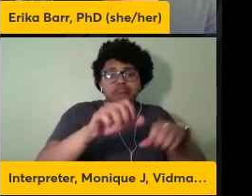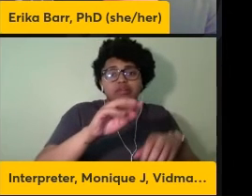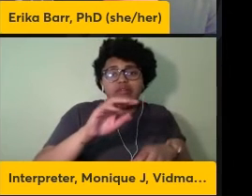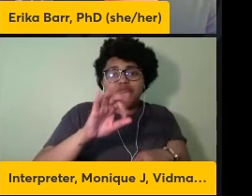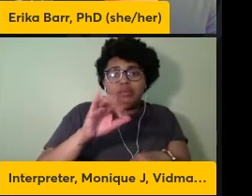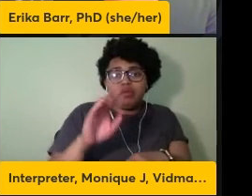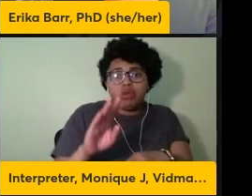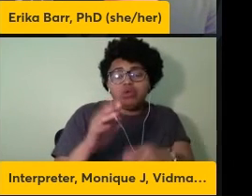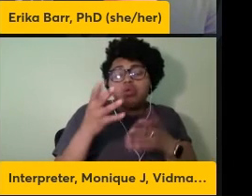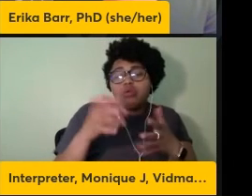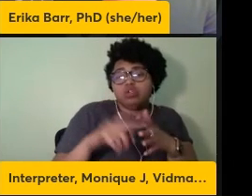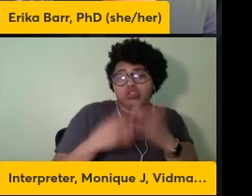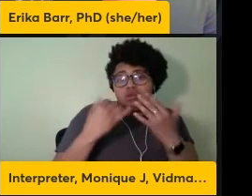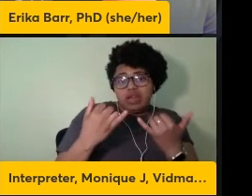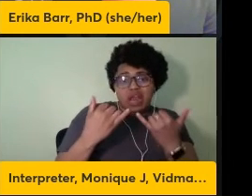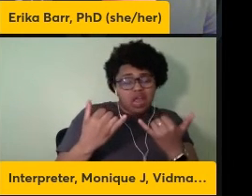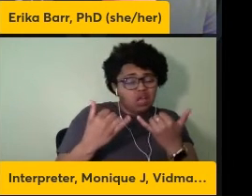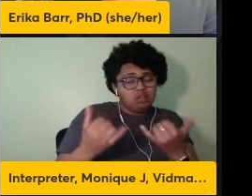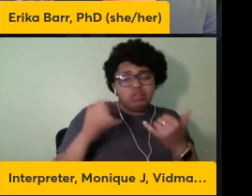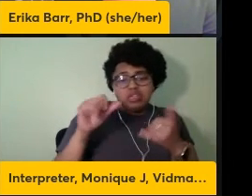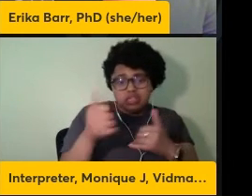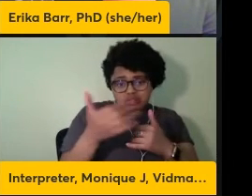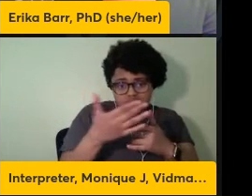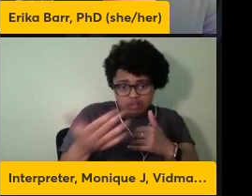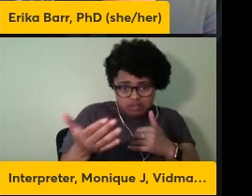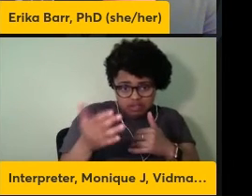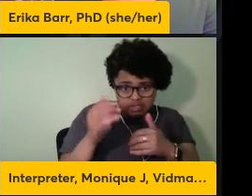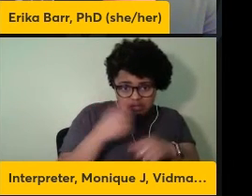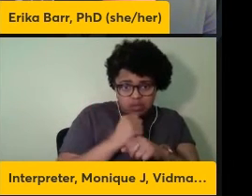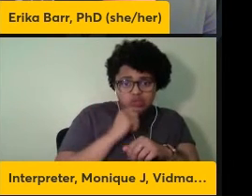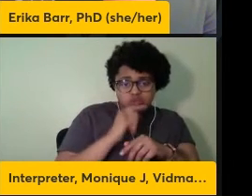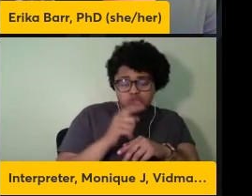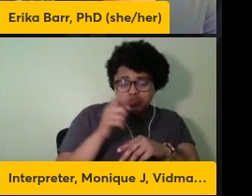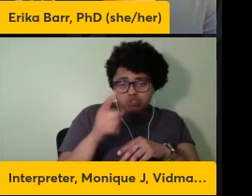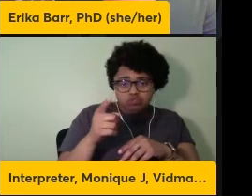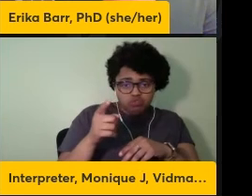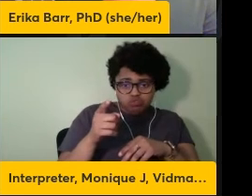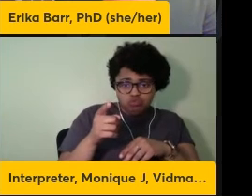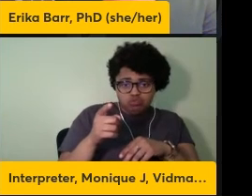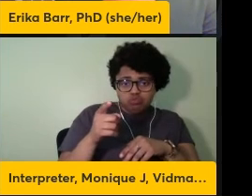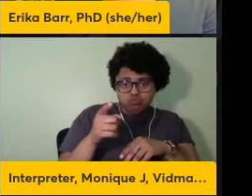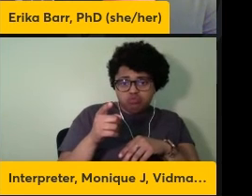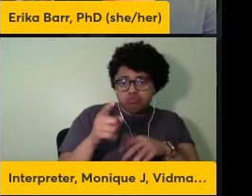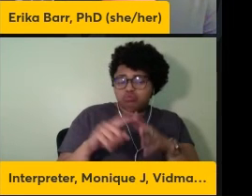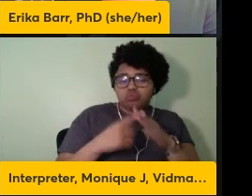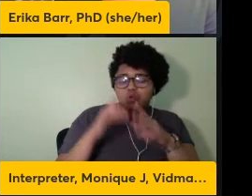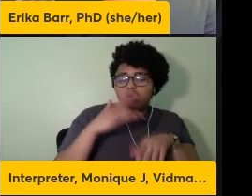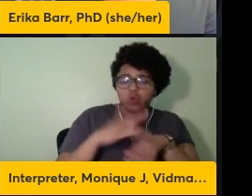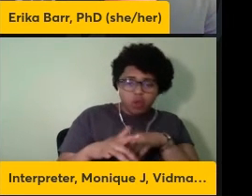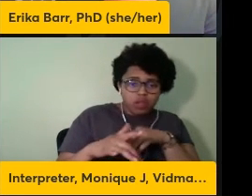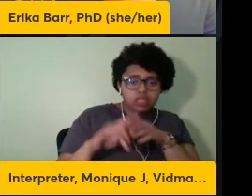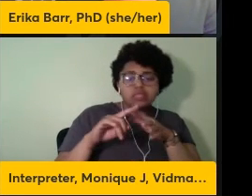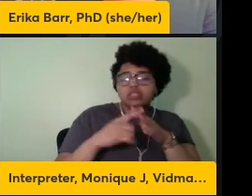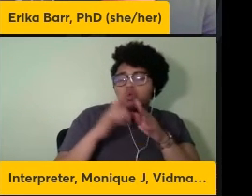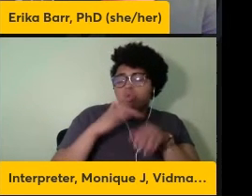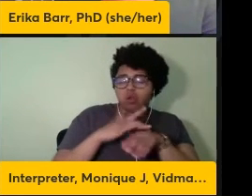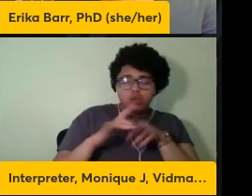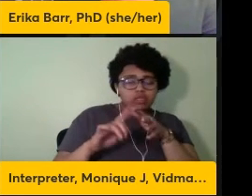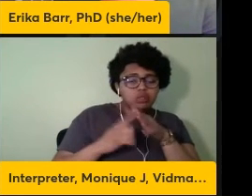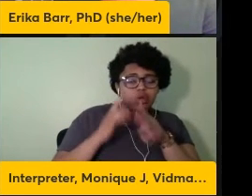now. And these are just some other things of making sure that you just, start early, reach out